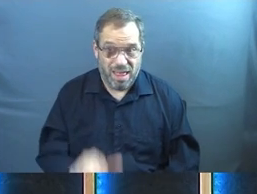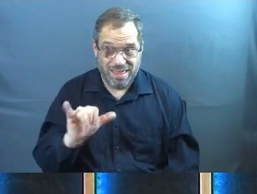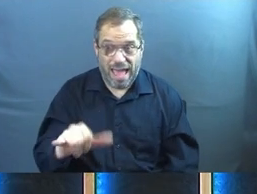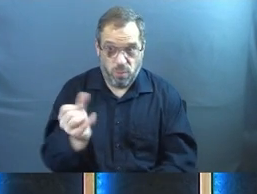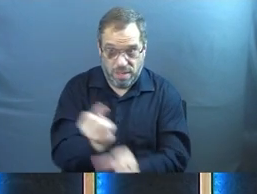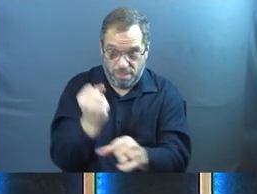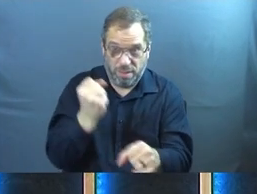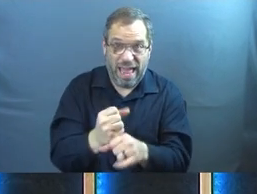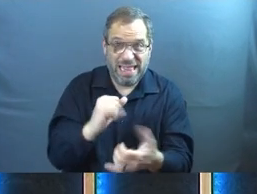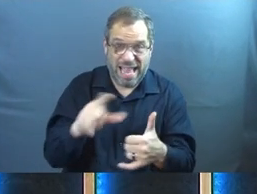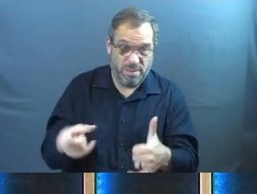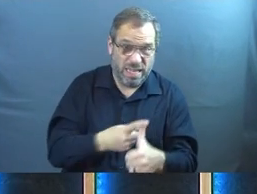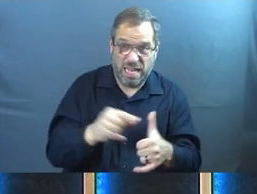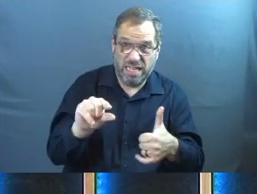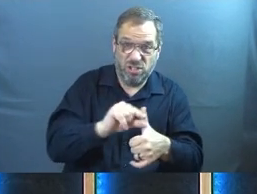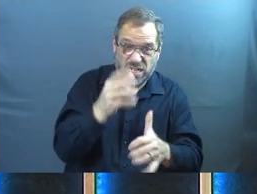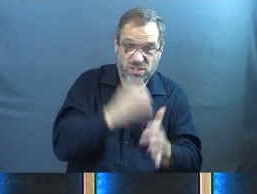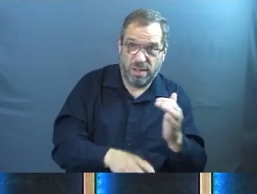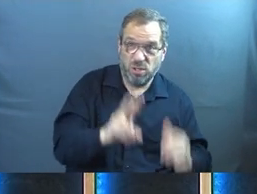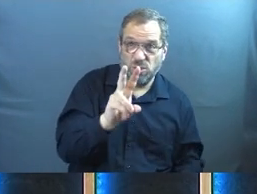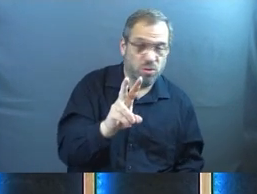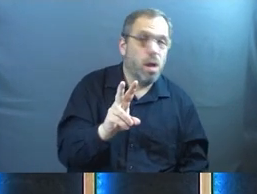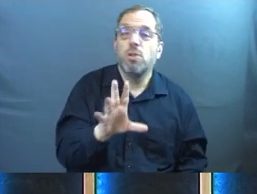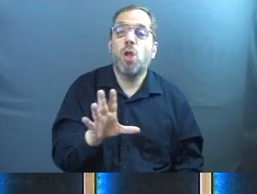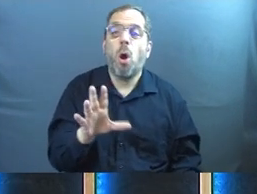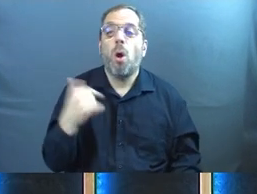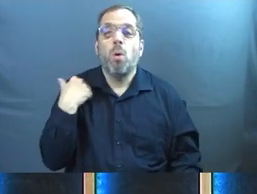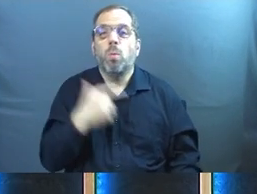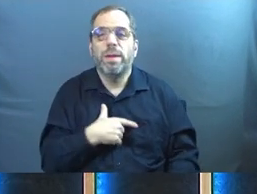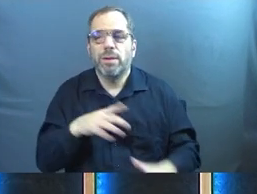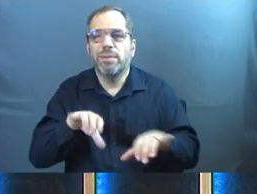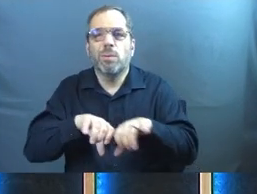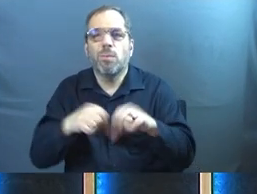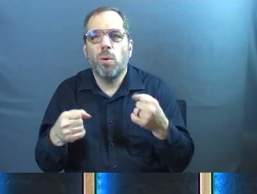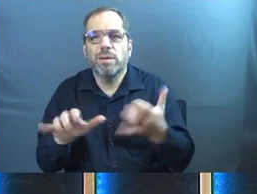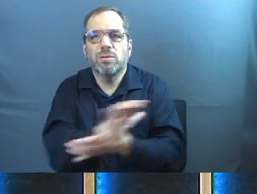it was originally designed. We're in the broken part.